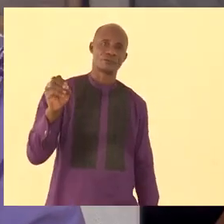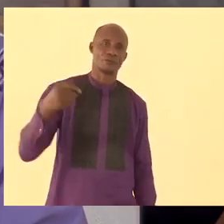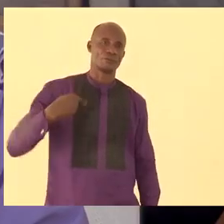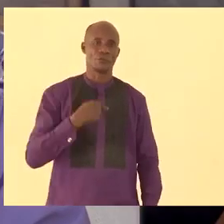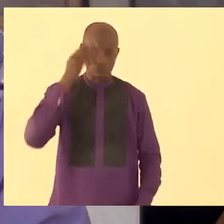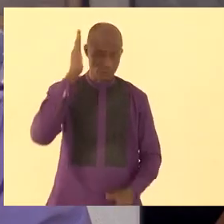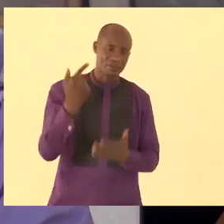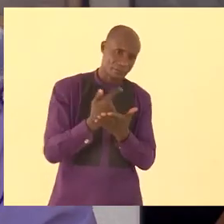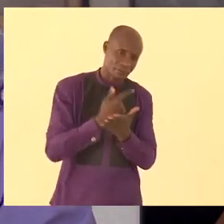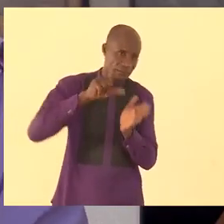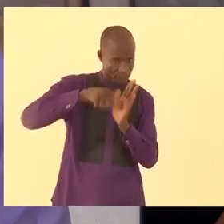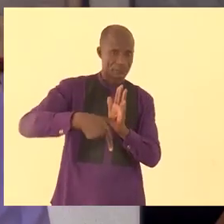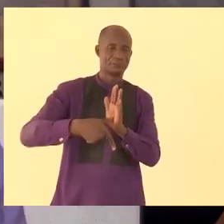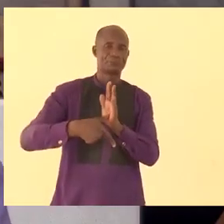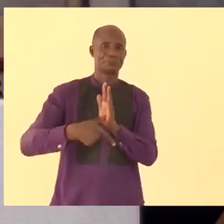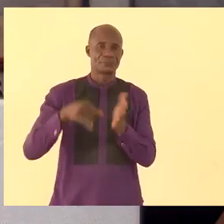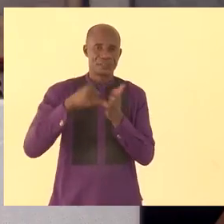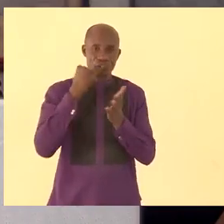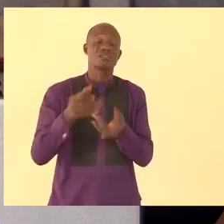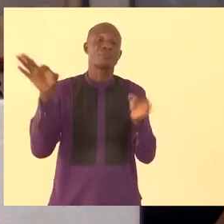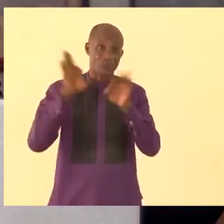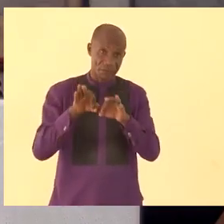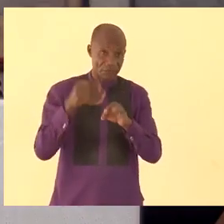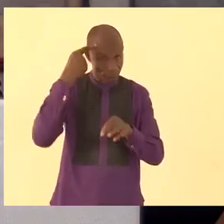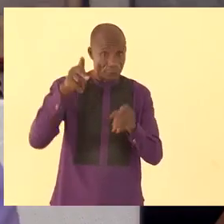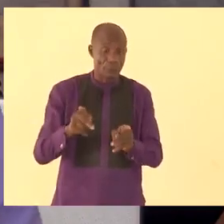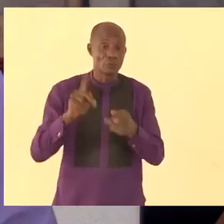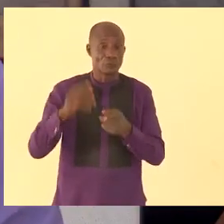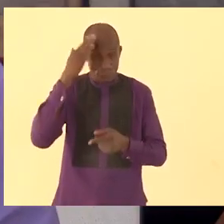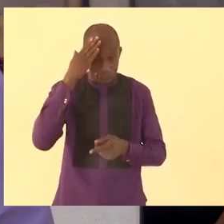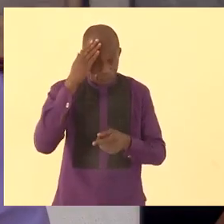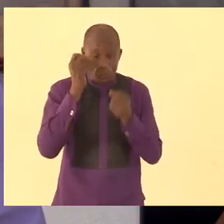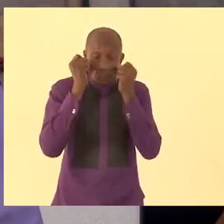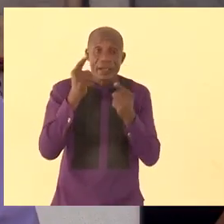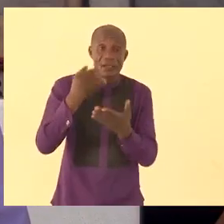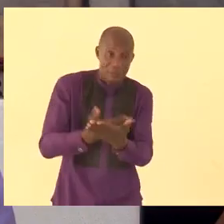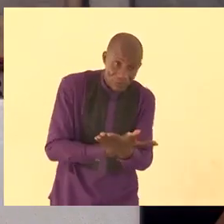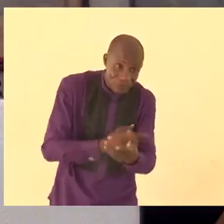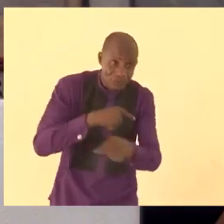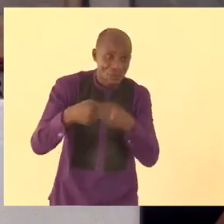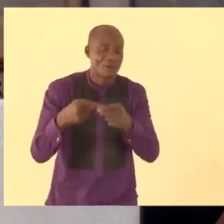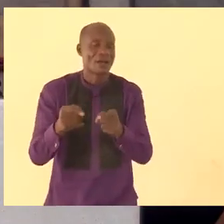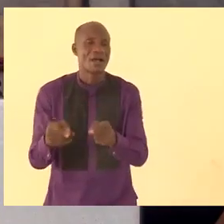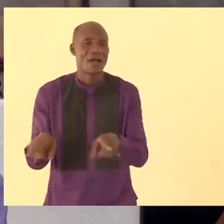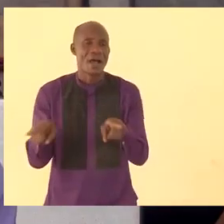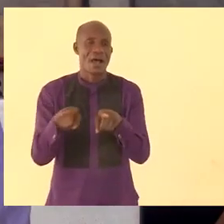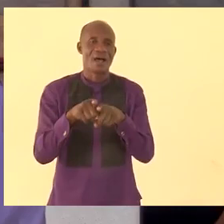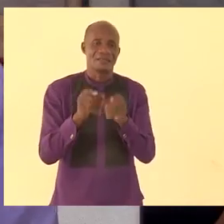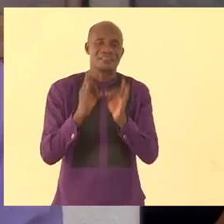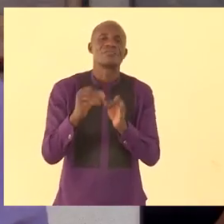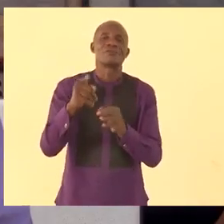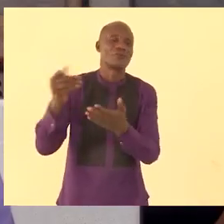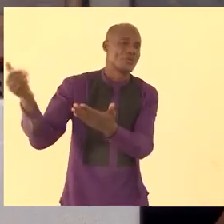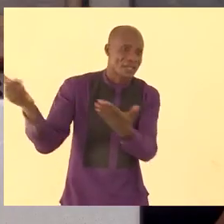So we shall discuss more of that. But it is very important for people to know. Now you wake up in the morning and you are going around as if you are carrying the whole problem in your